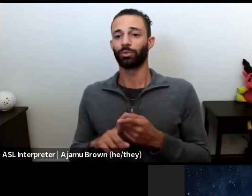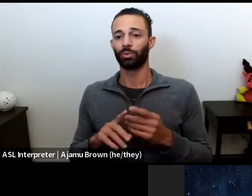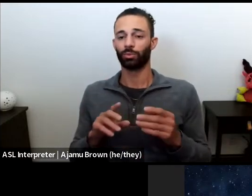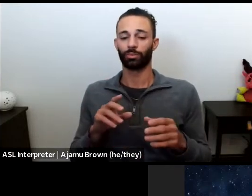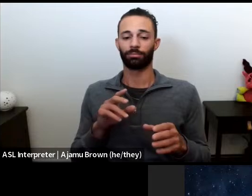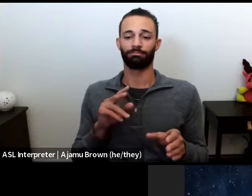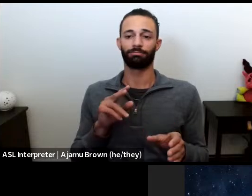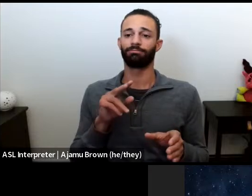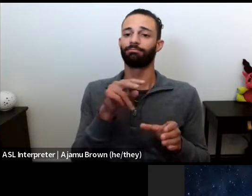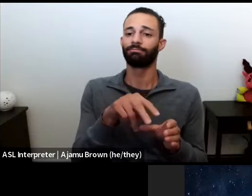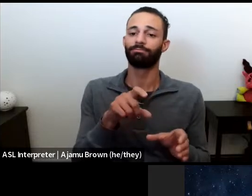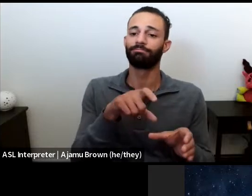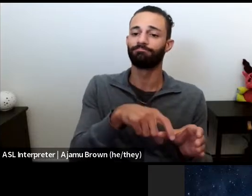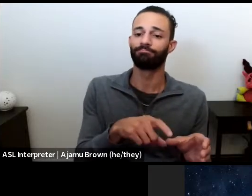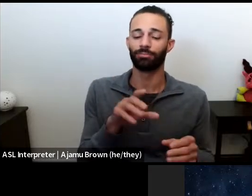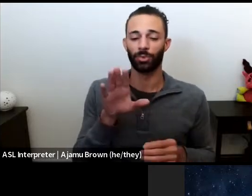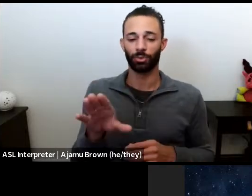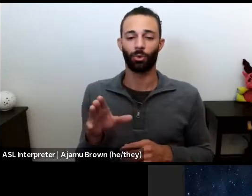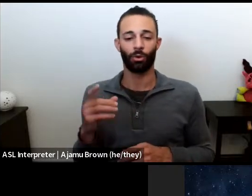um,